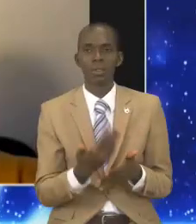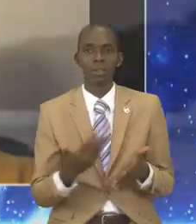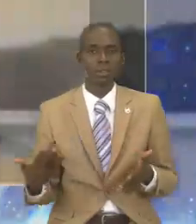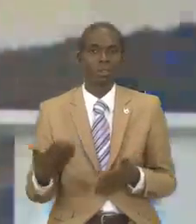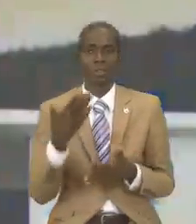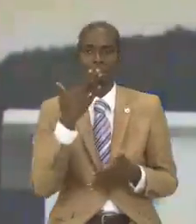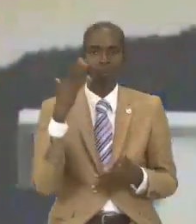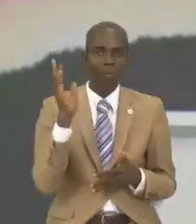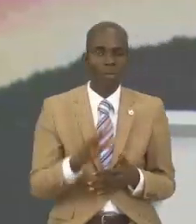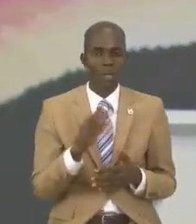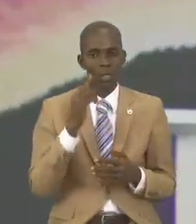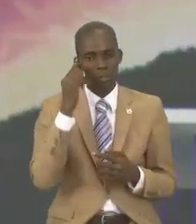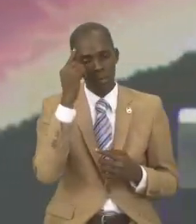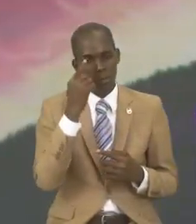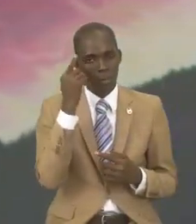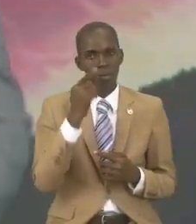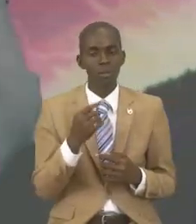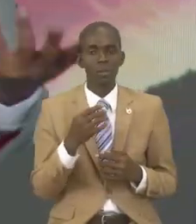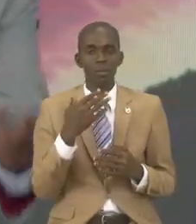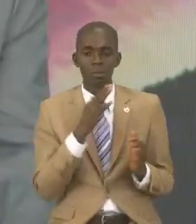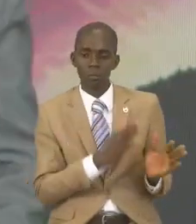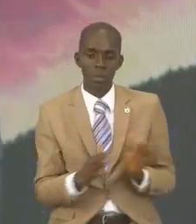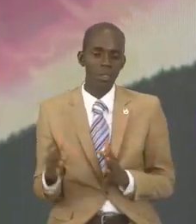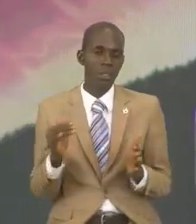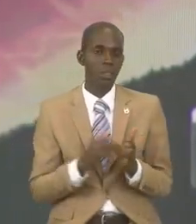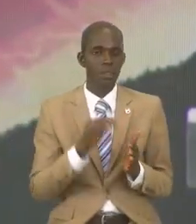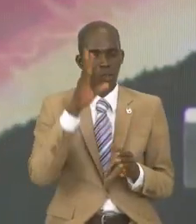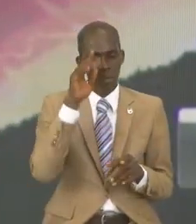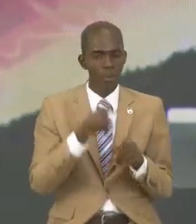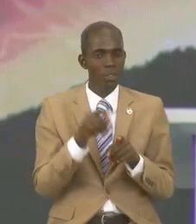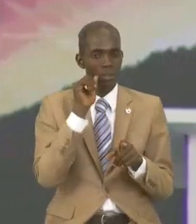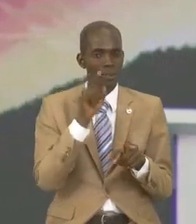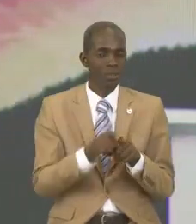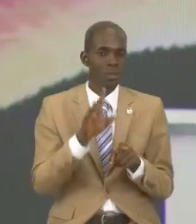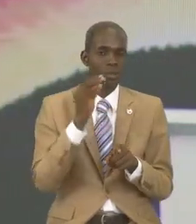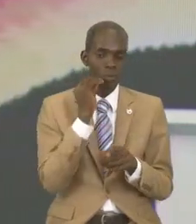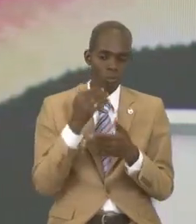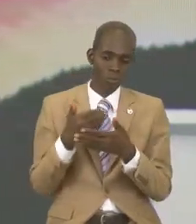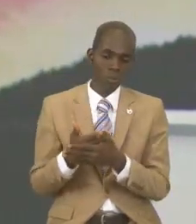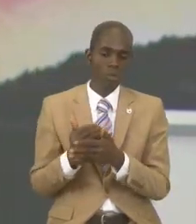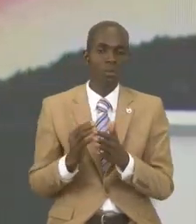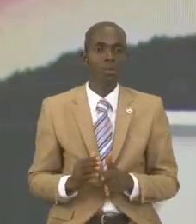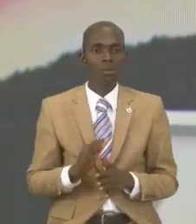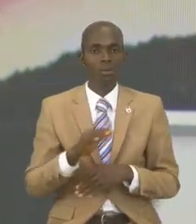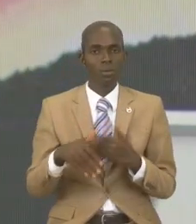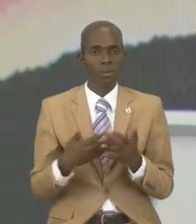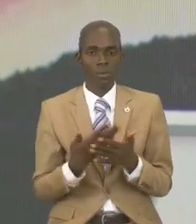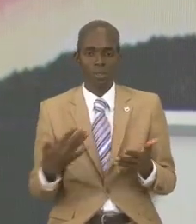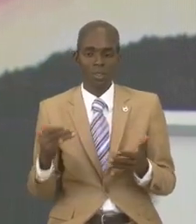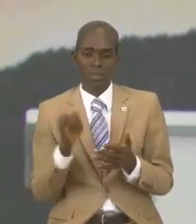thoughts, evil plan against your brother, your sister, your neighbor, all those things,